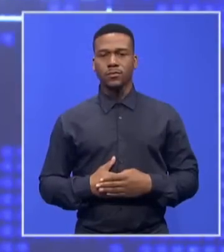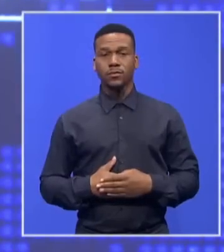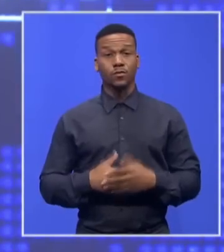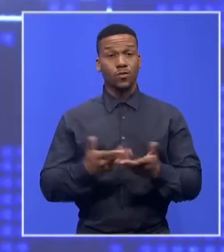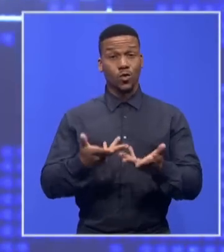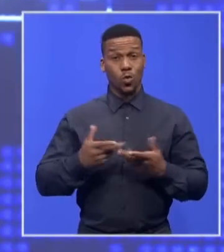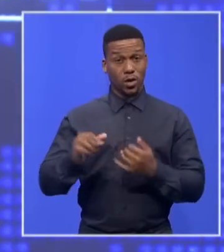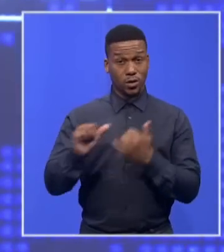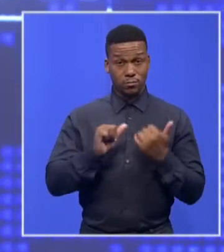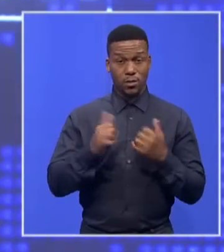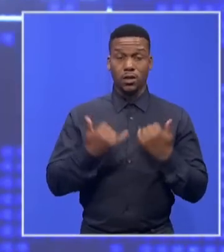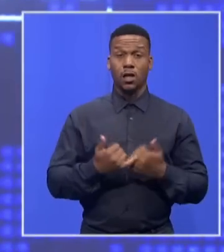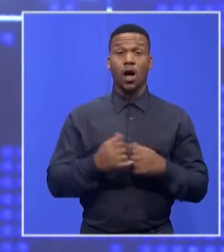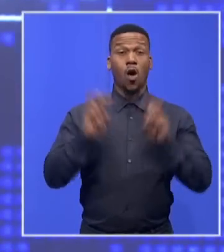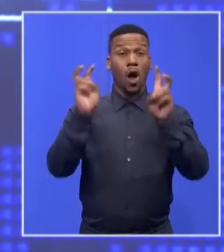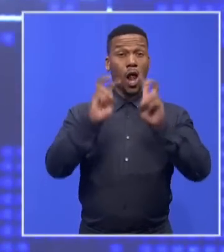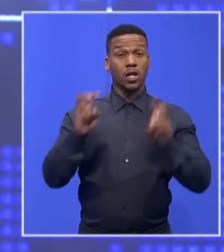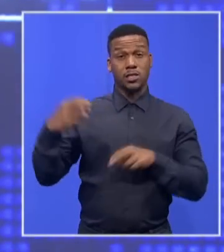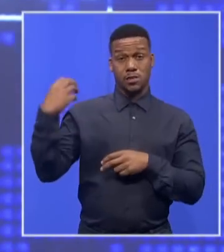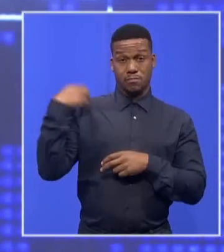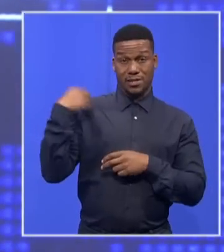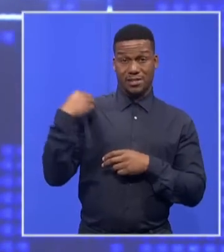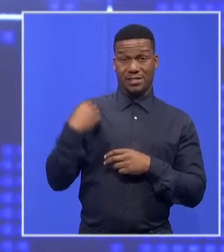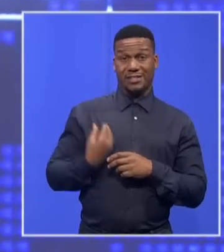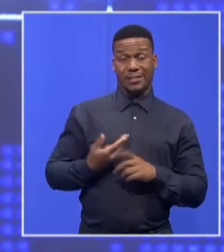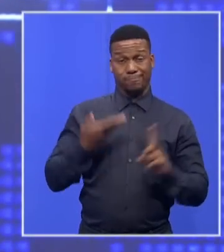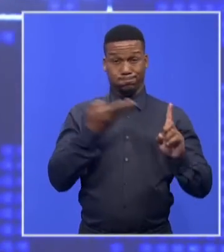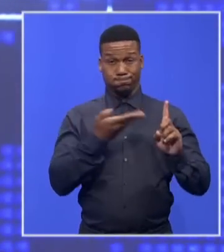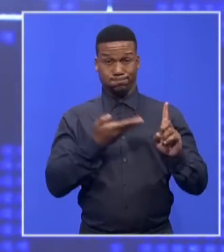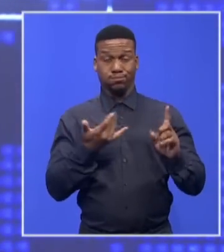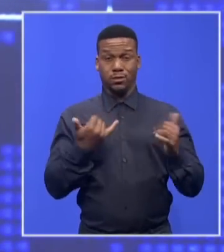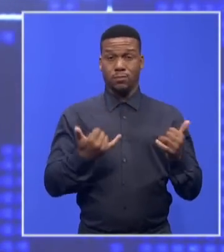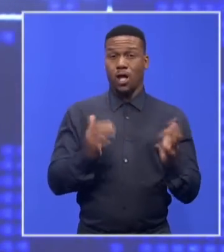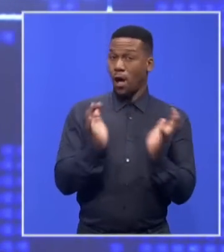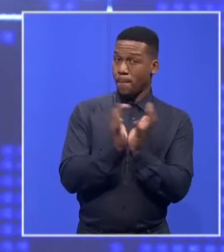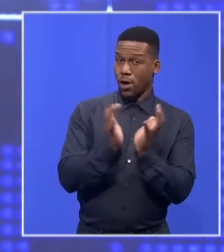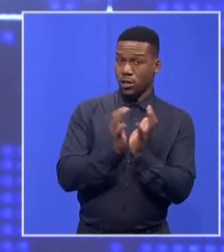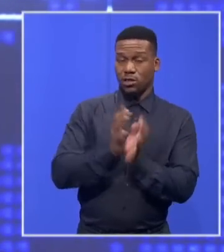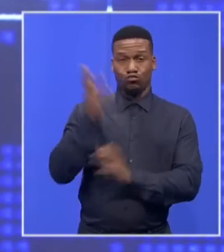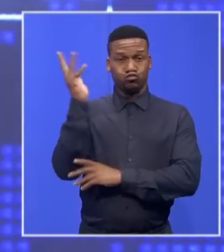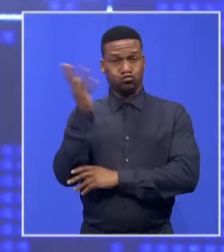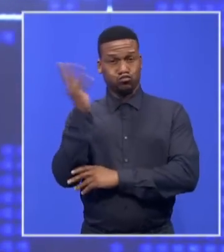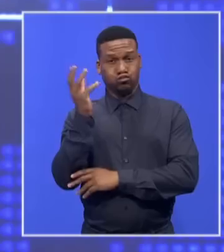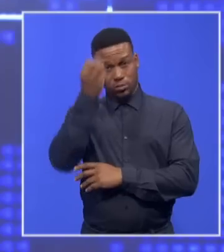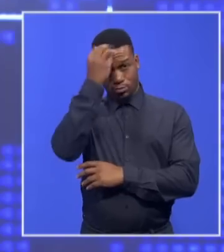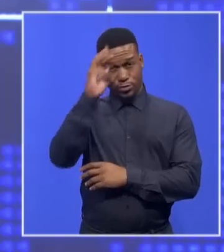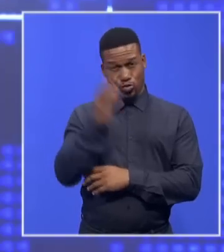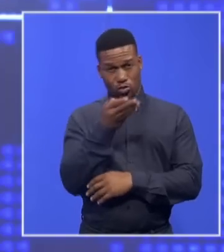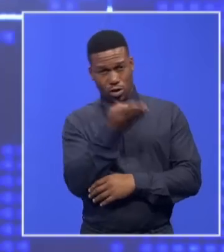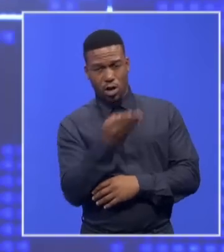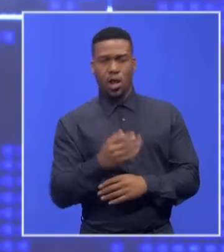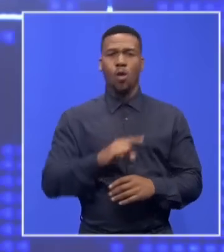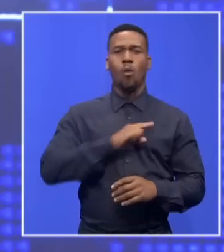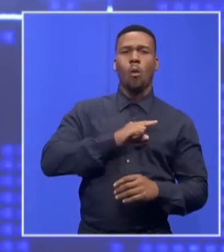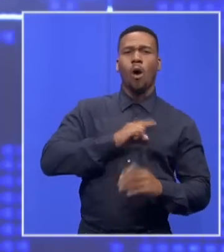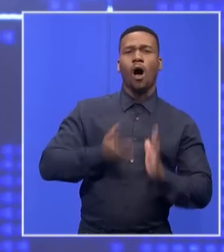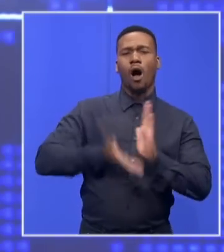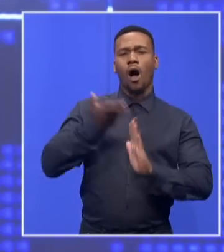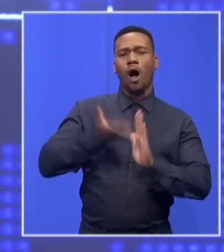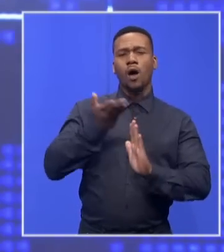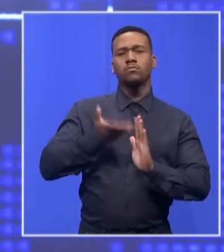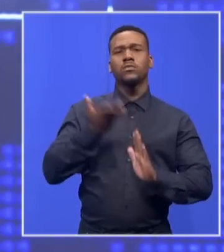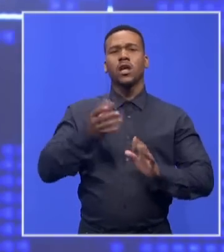Welcome back. So the Electricity Minister Kgosientso Ramokgopa is hosting a media briefing in Pretoria this morning, and it's to give an update on his visits